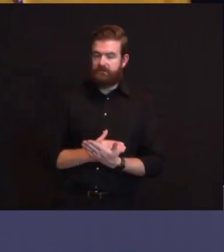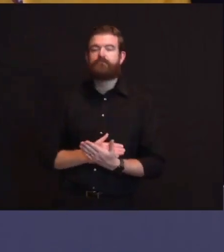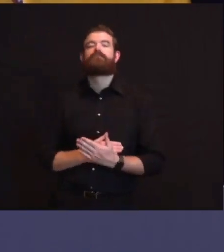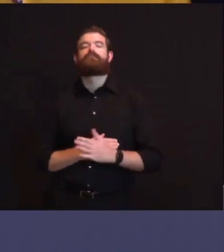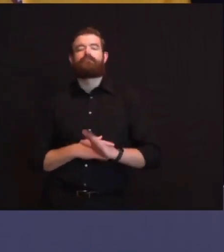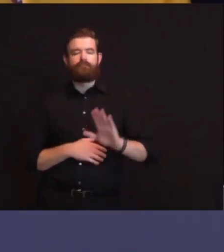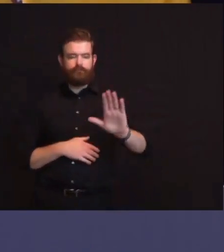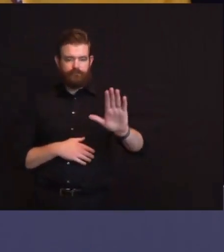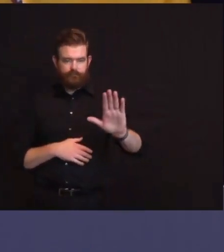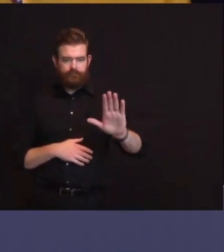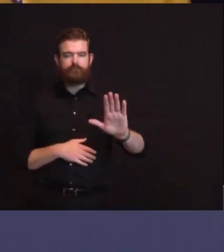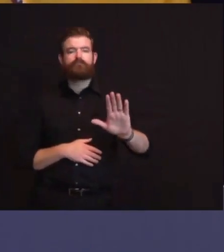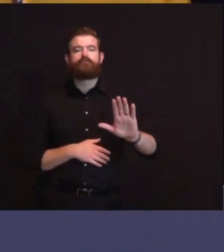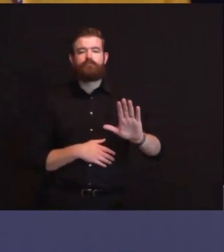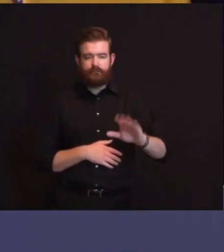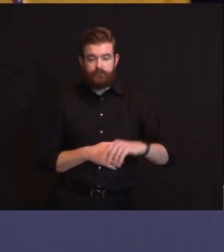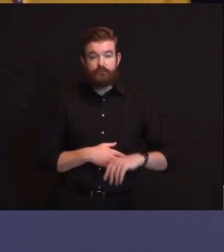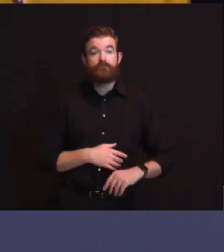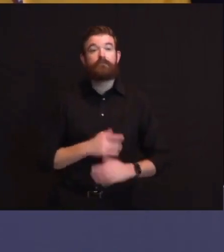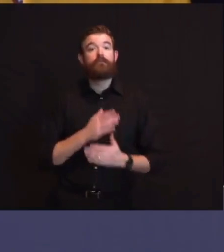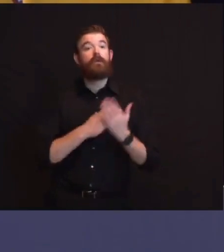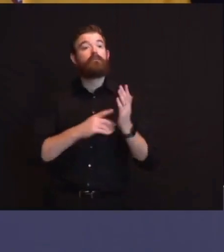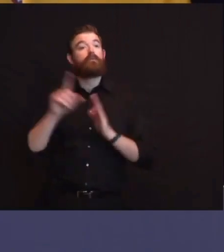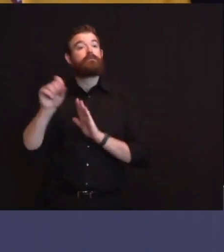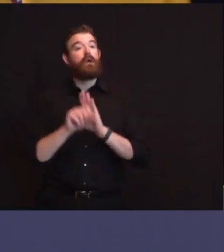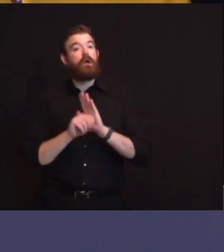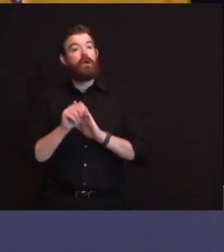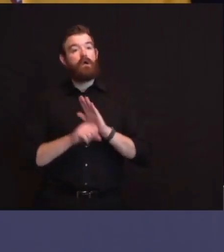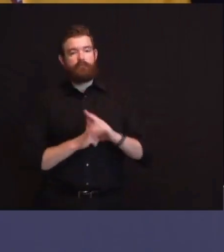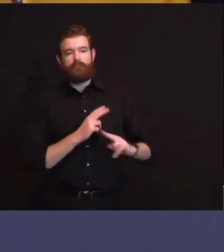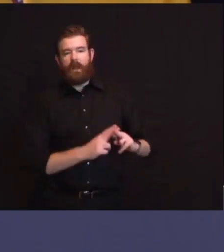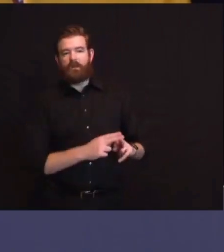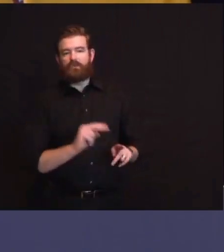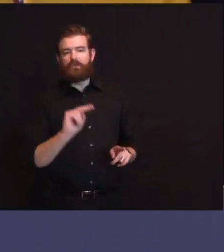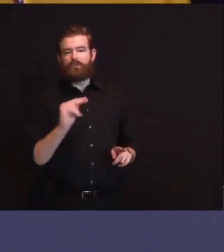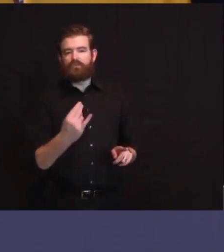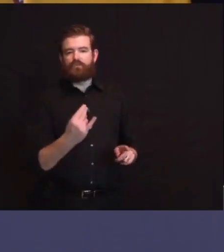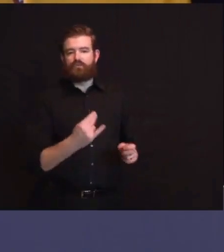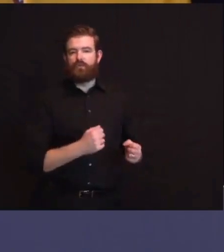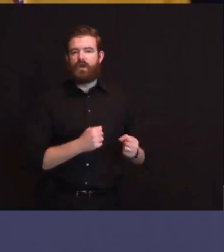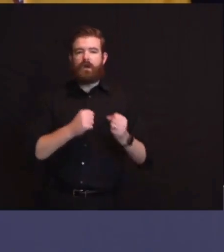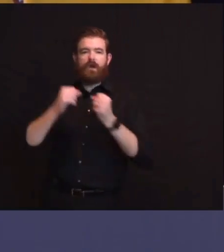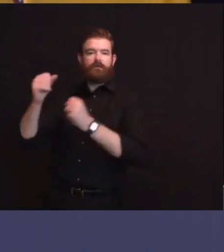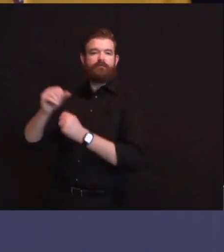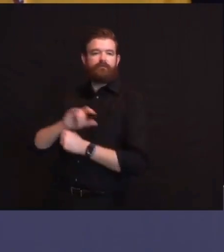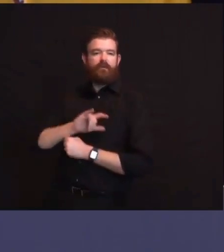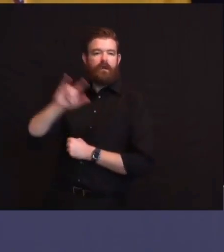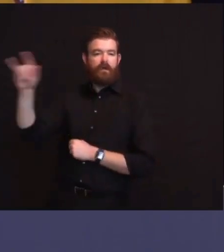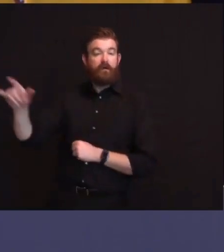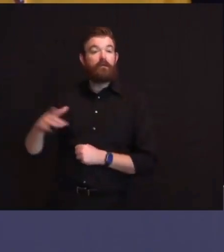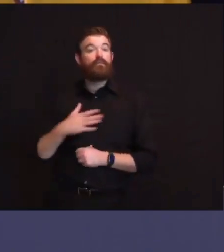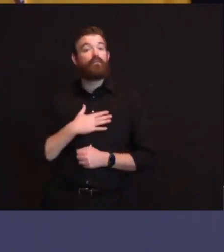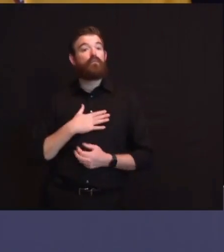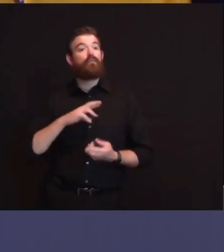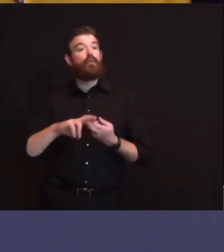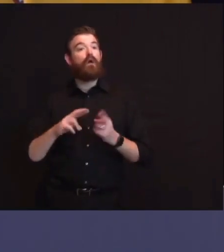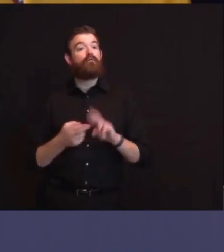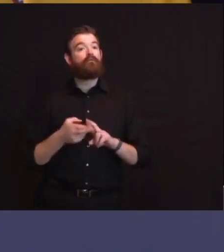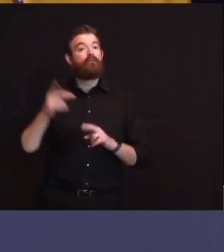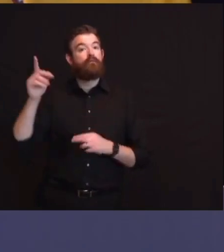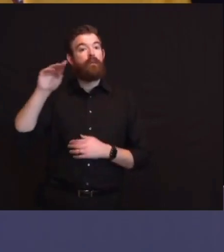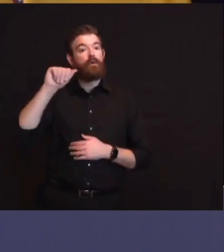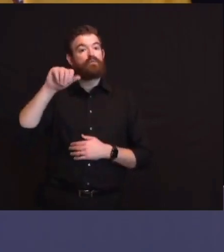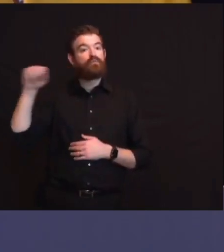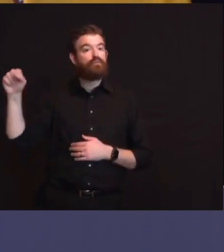there are states right now that restrict travel from folks from New Jersey. I got a fair amount of relatives still in Massachusetts. They restrict travel from New Jersey.